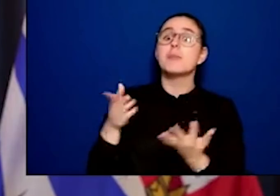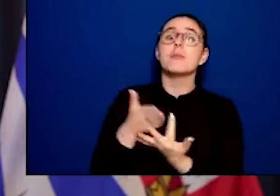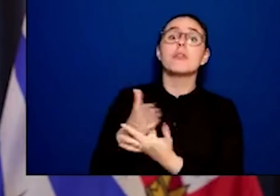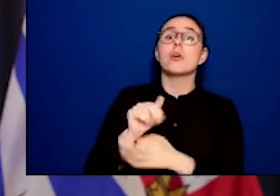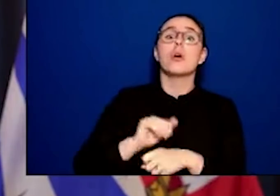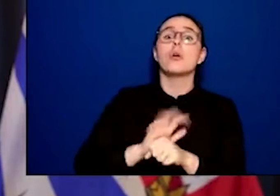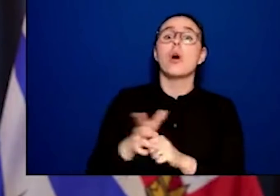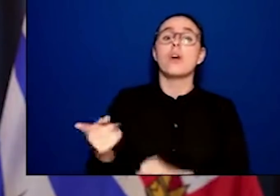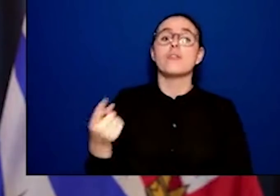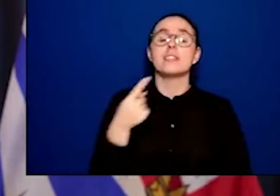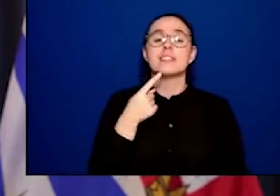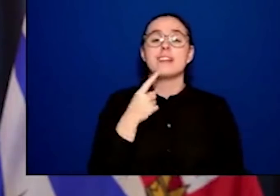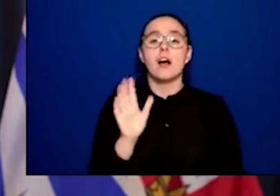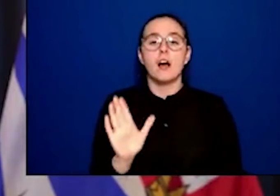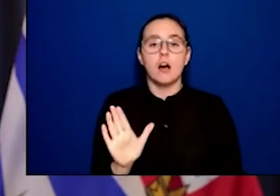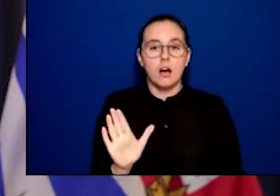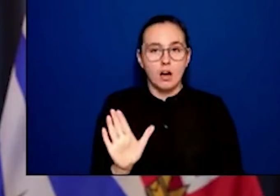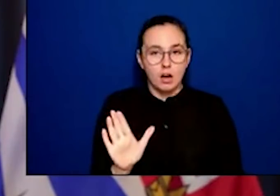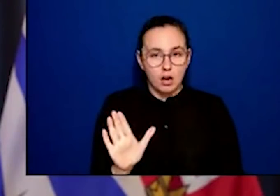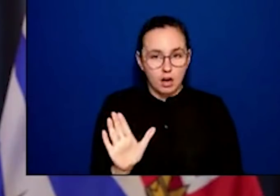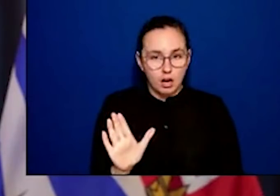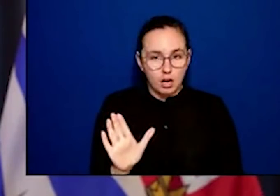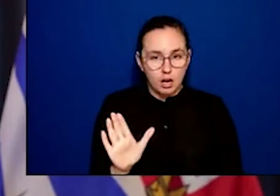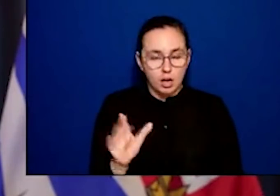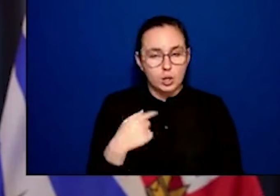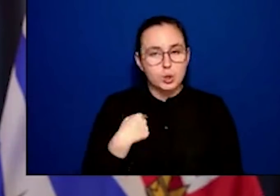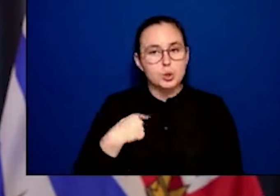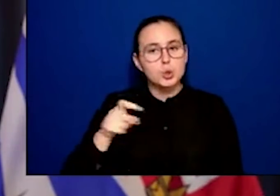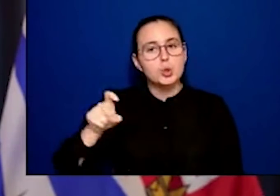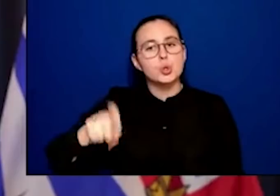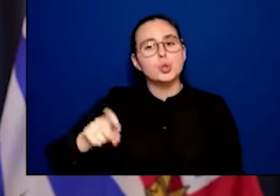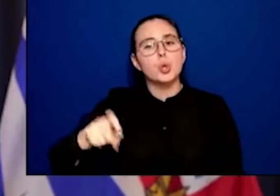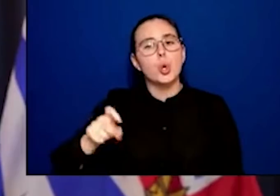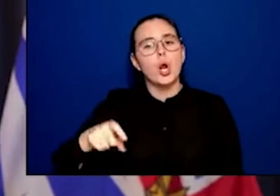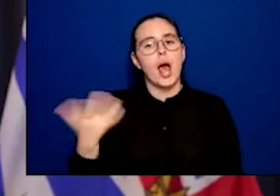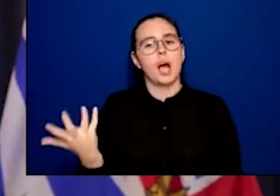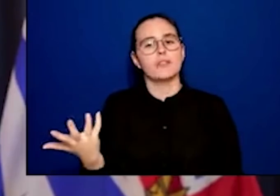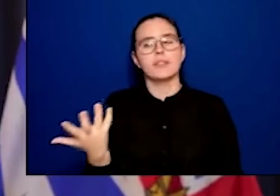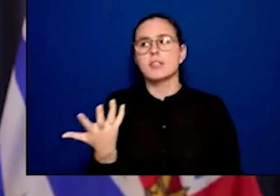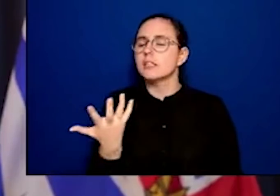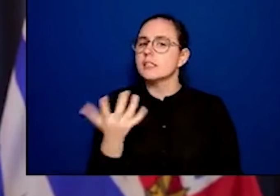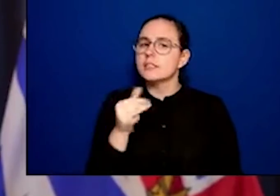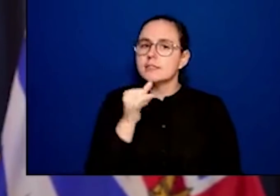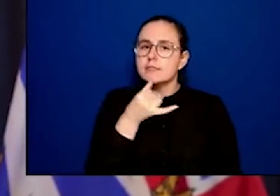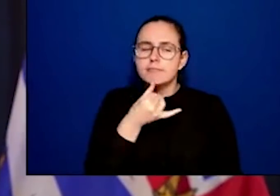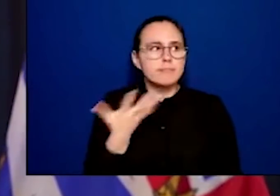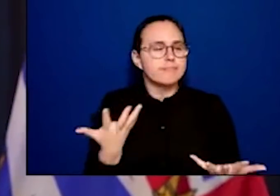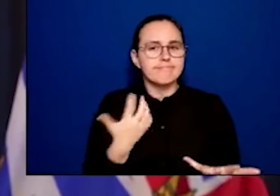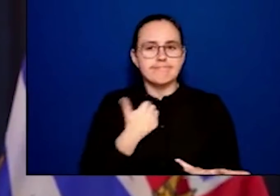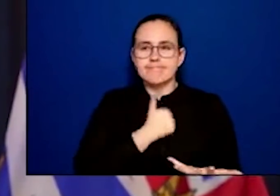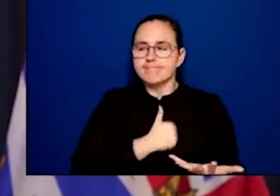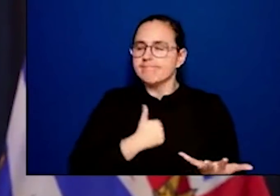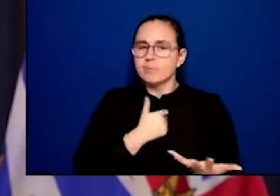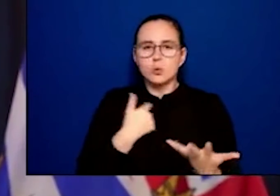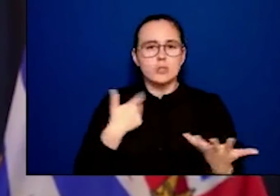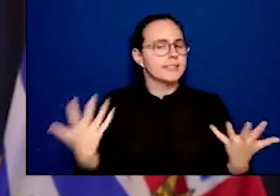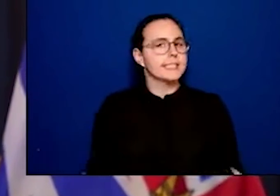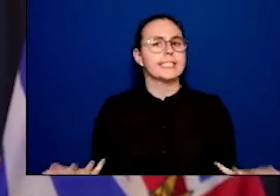you, not for your family, not for your friends. Please make the better decision. To those who are eligible to be